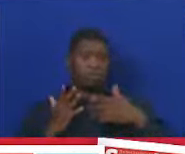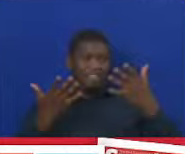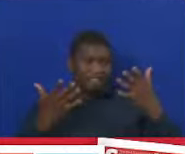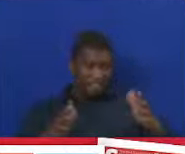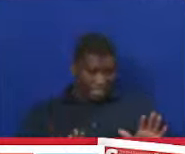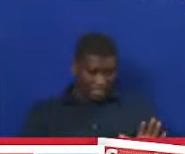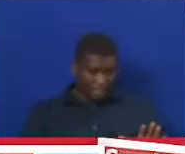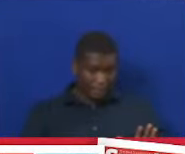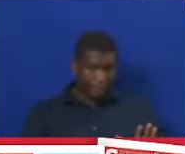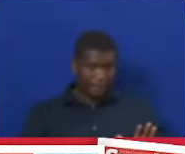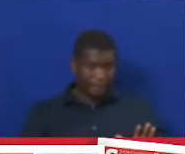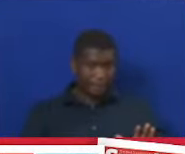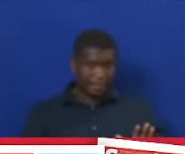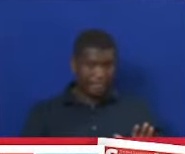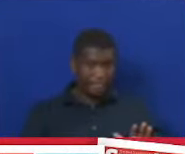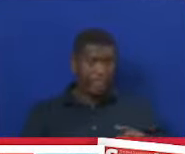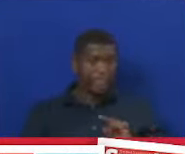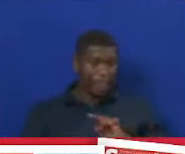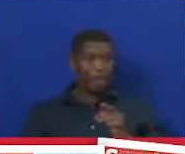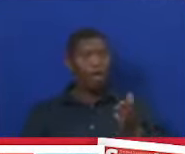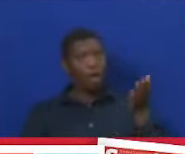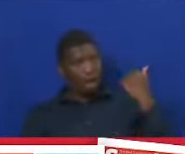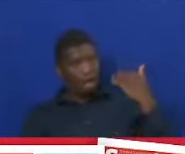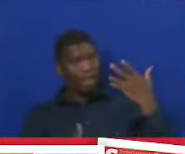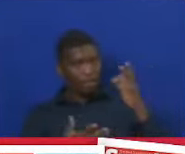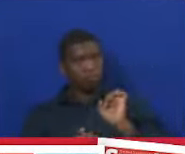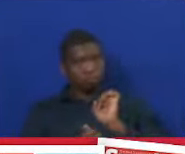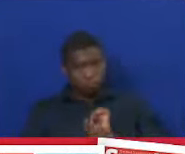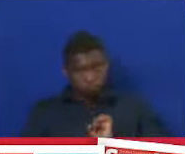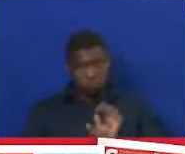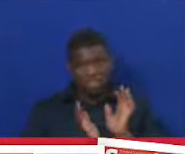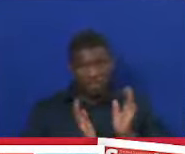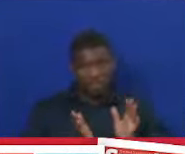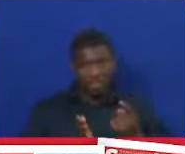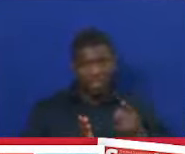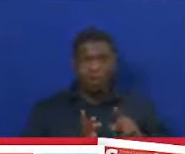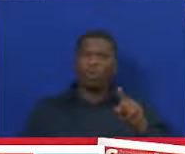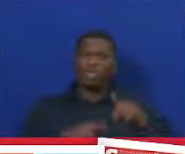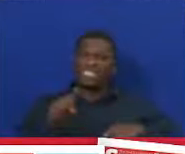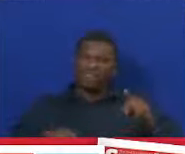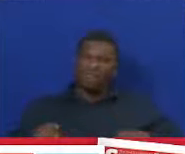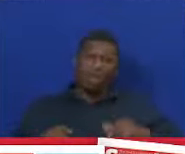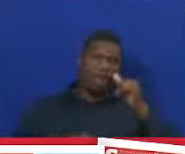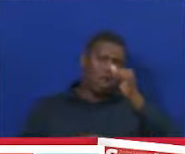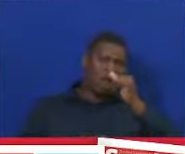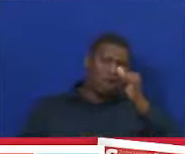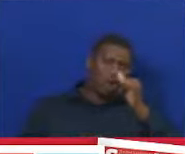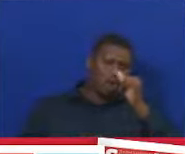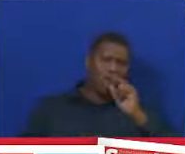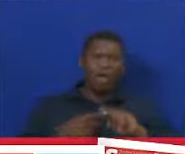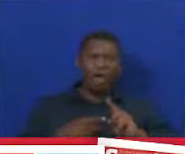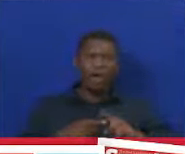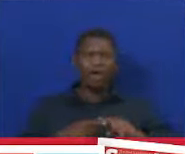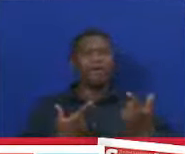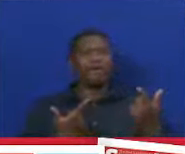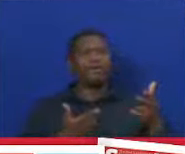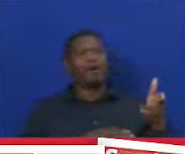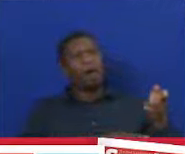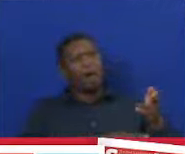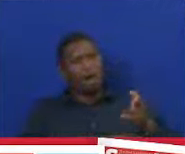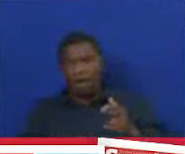he was previously arrested for cases ranging from common robberies, armed robberies, cash in transit,